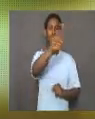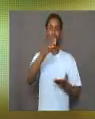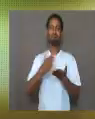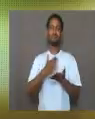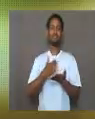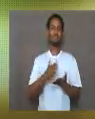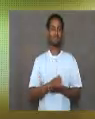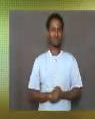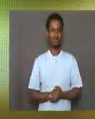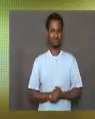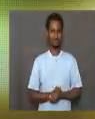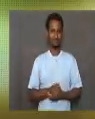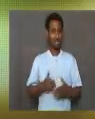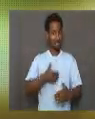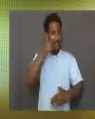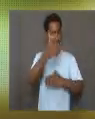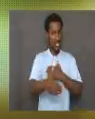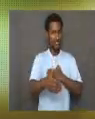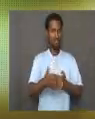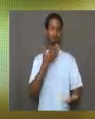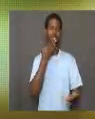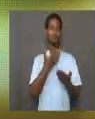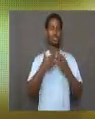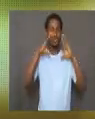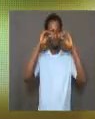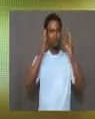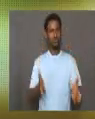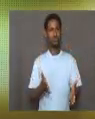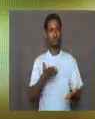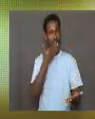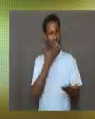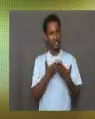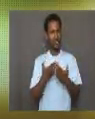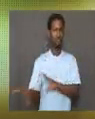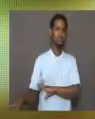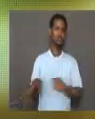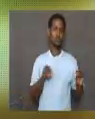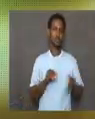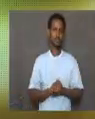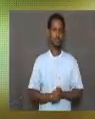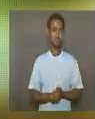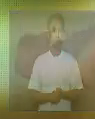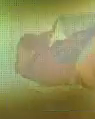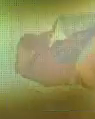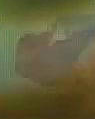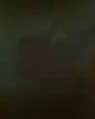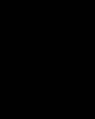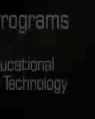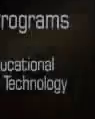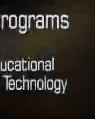participation. Until next time, thank you, teacher. Thank you, students.